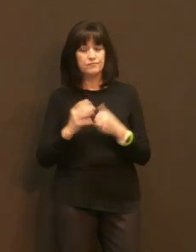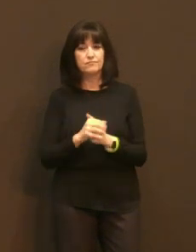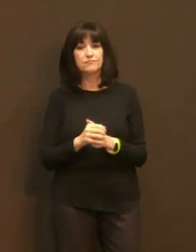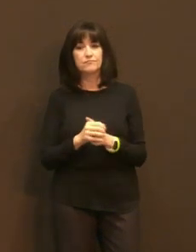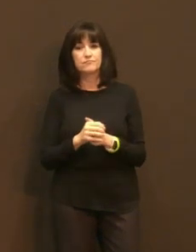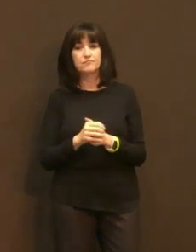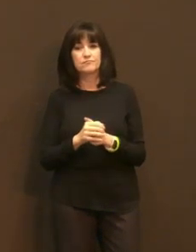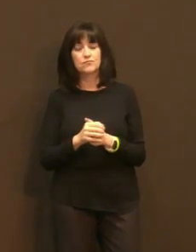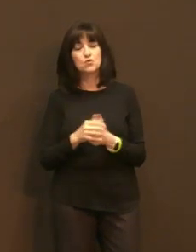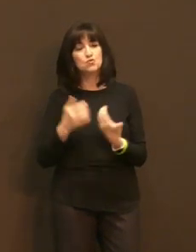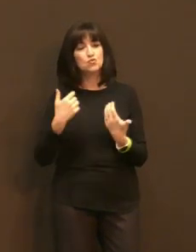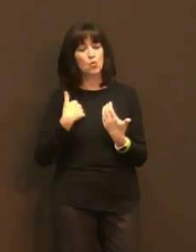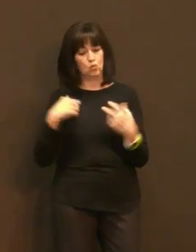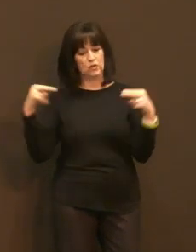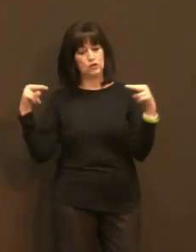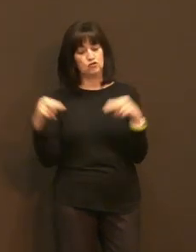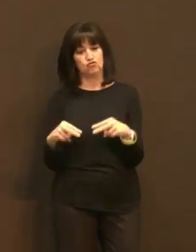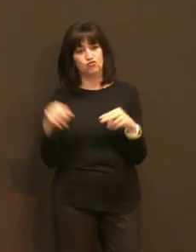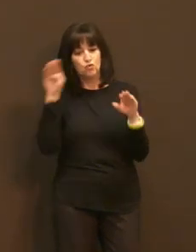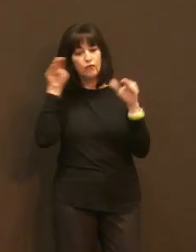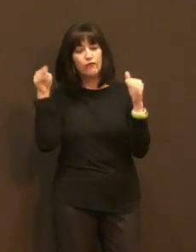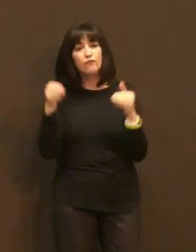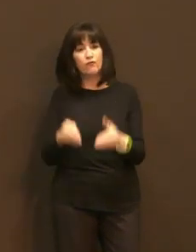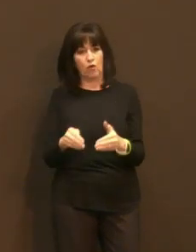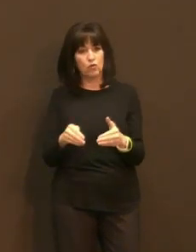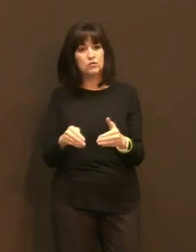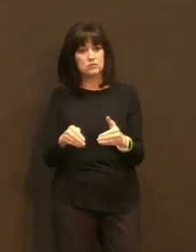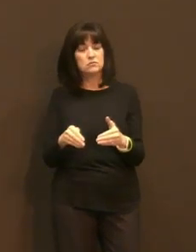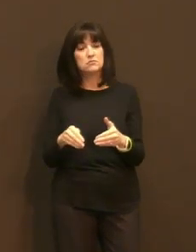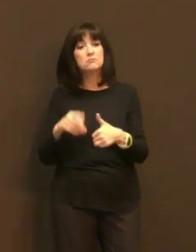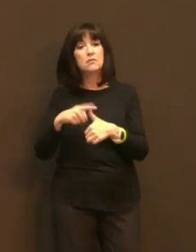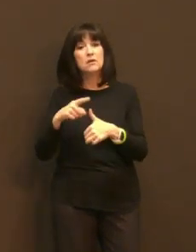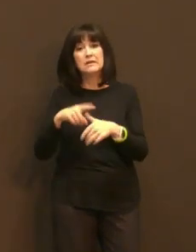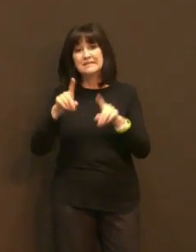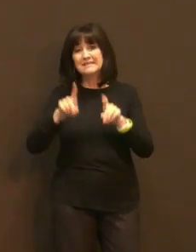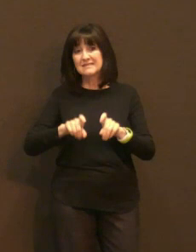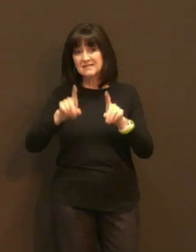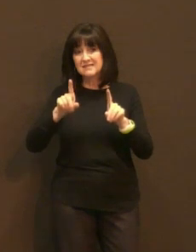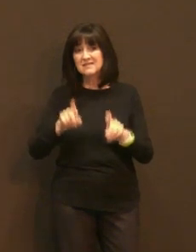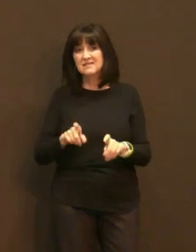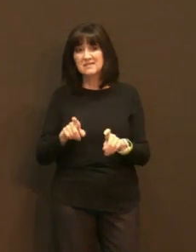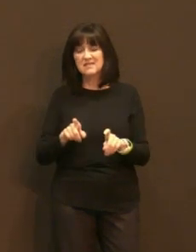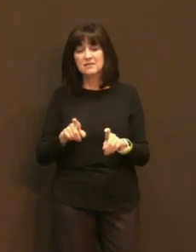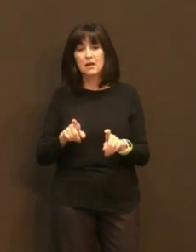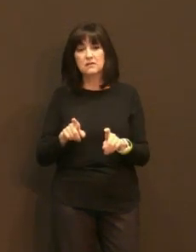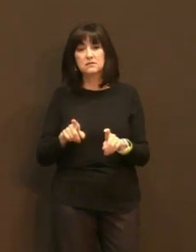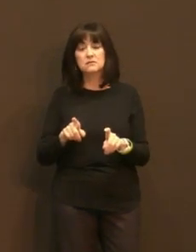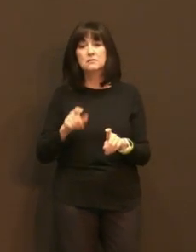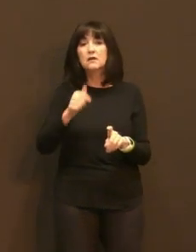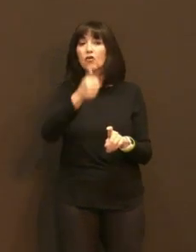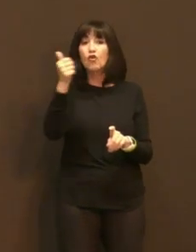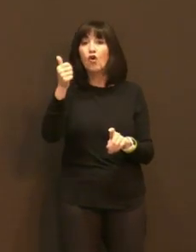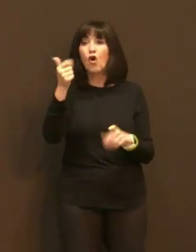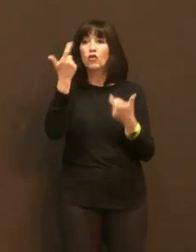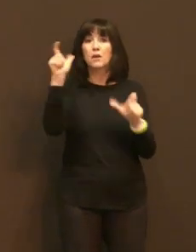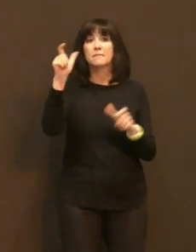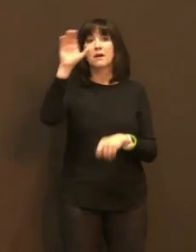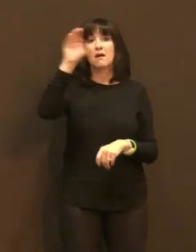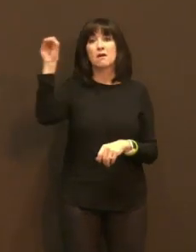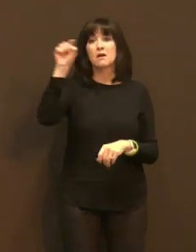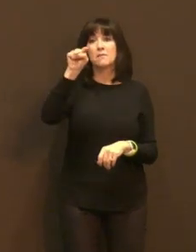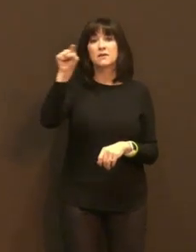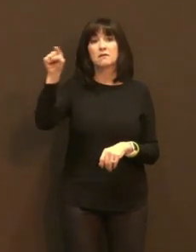in Sussex County. So in regards to testing, we are working with large employers in